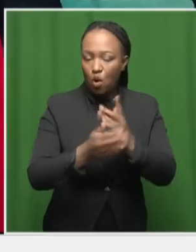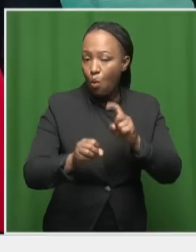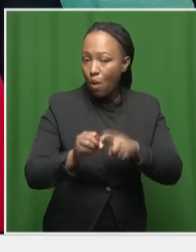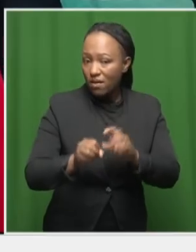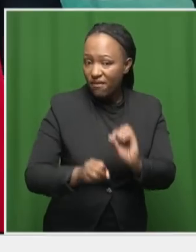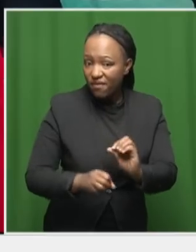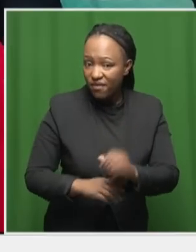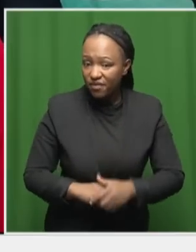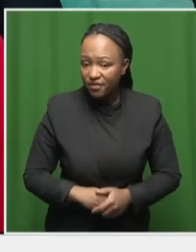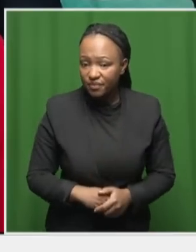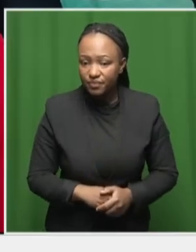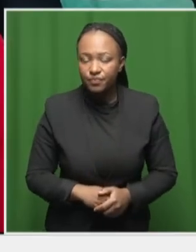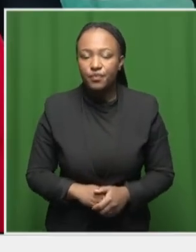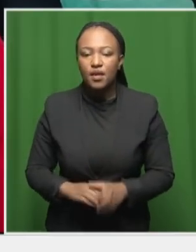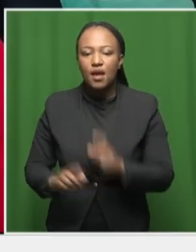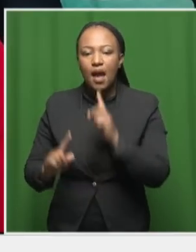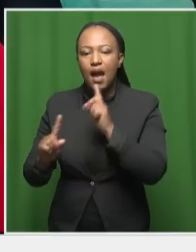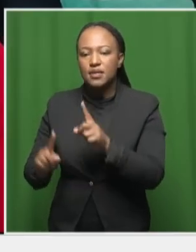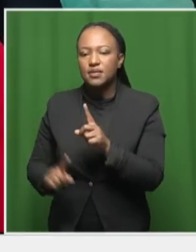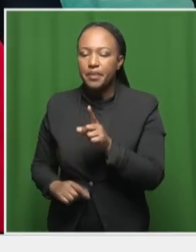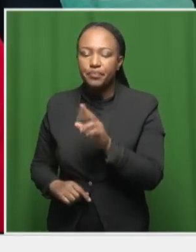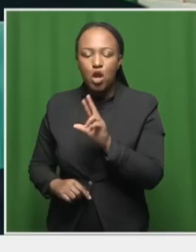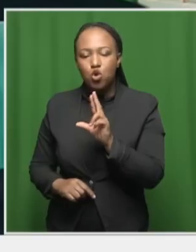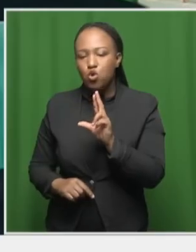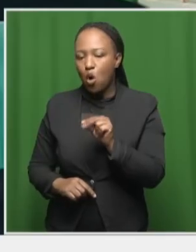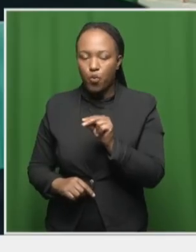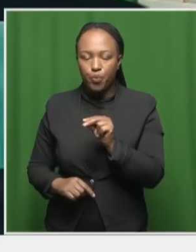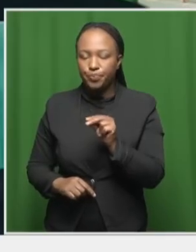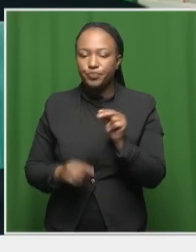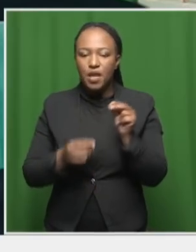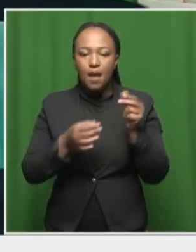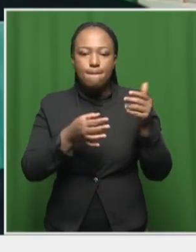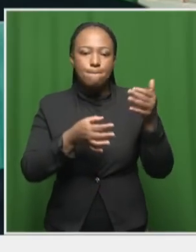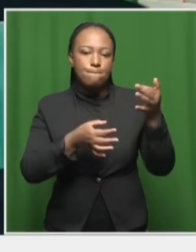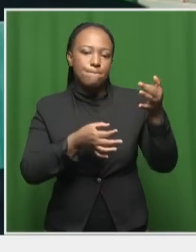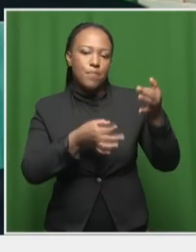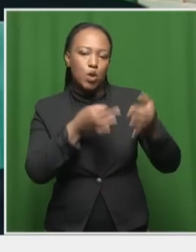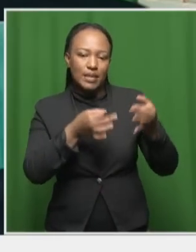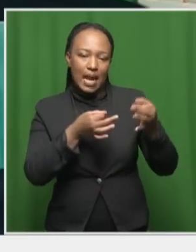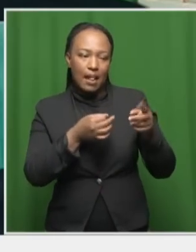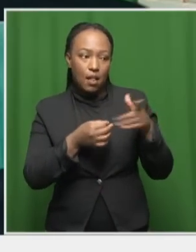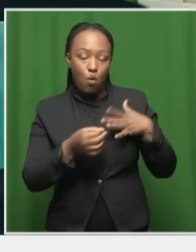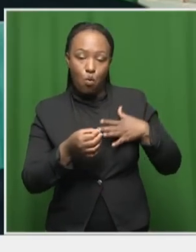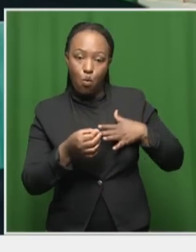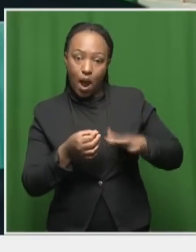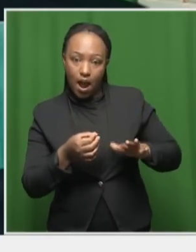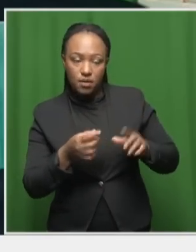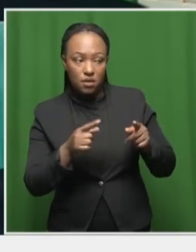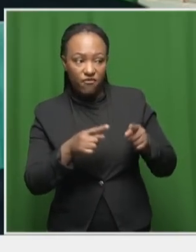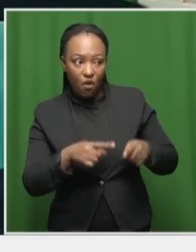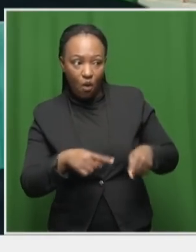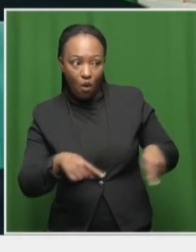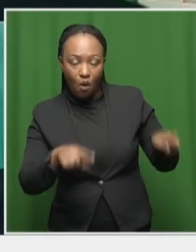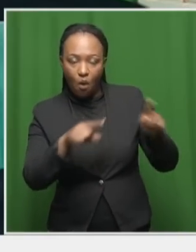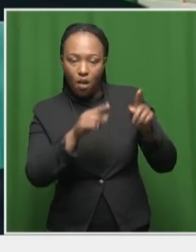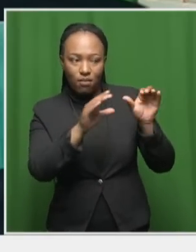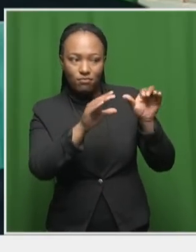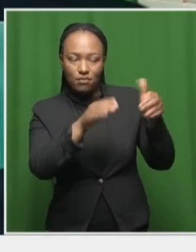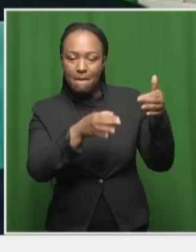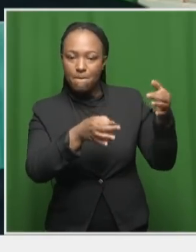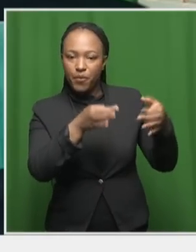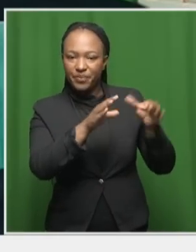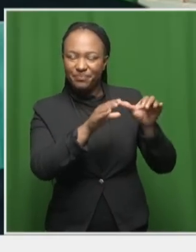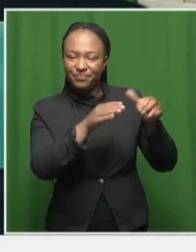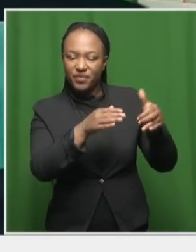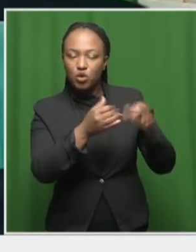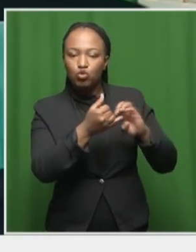The short answer is no. I don't think that there is enough political will or effort from civil society or the politicians that we have to try and reform the